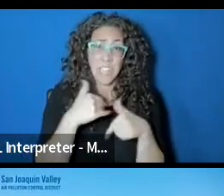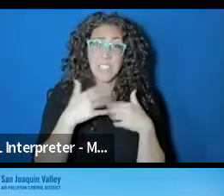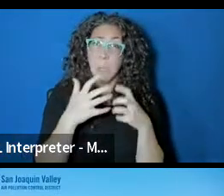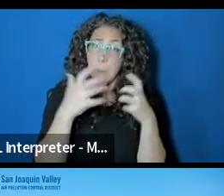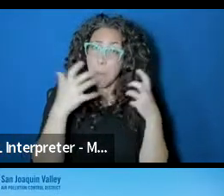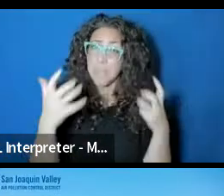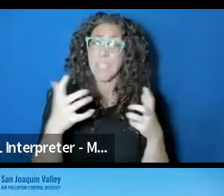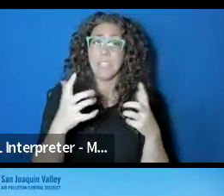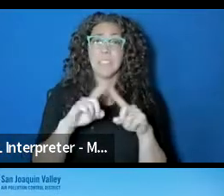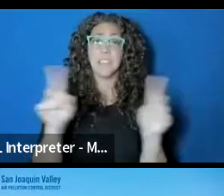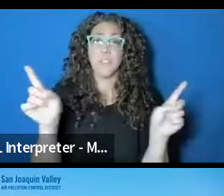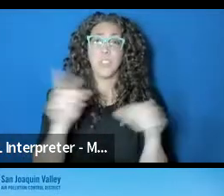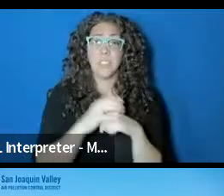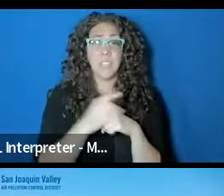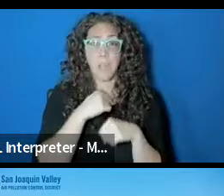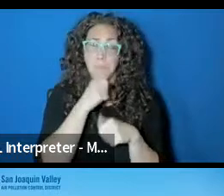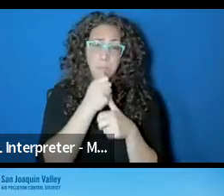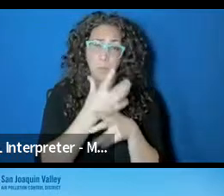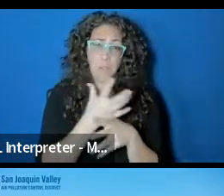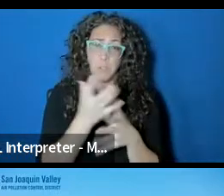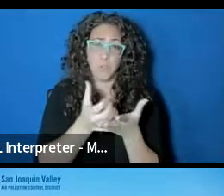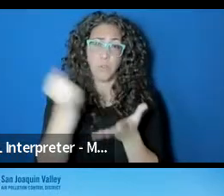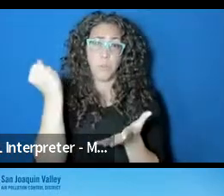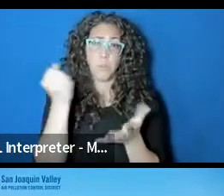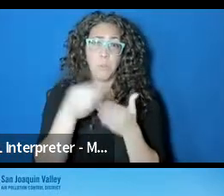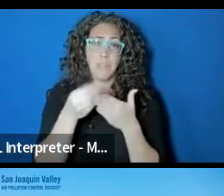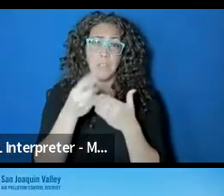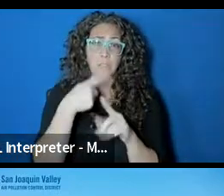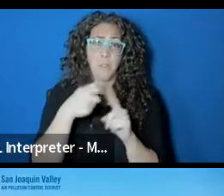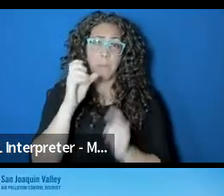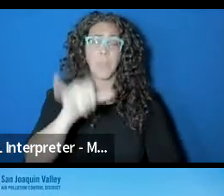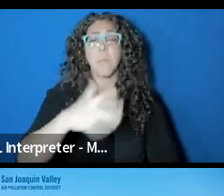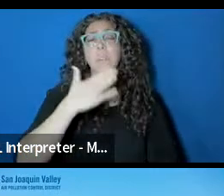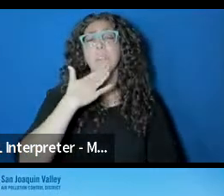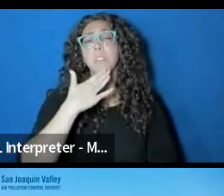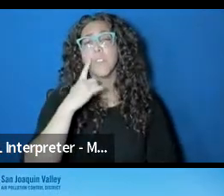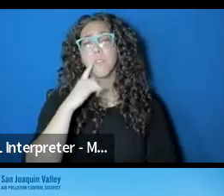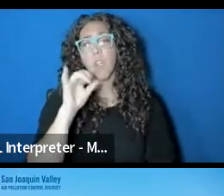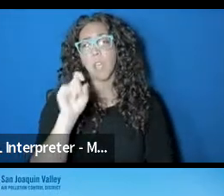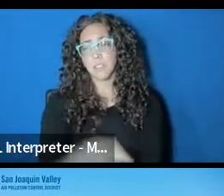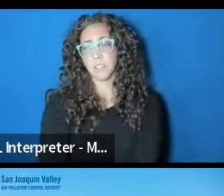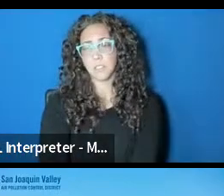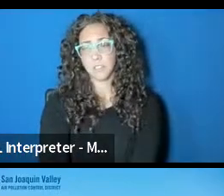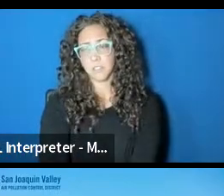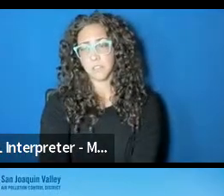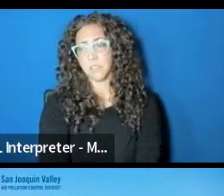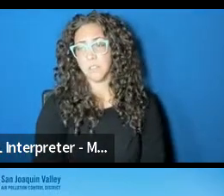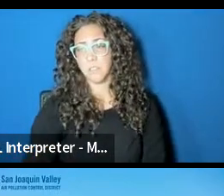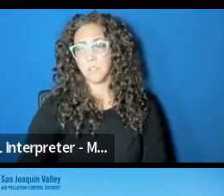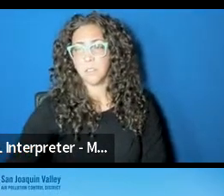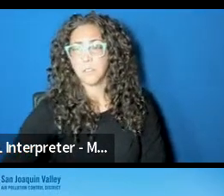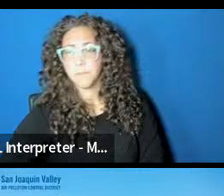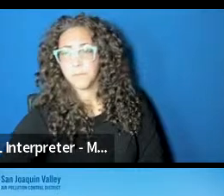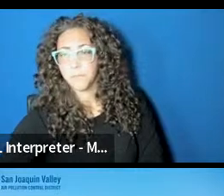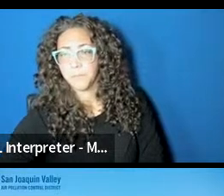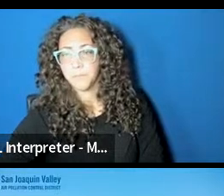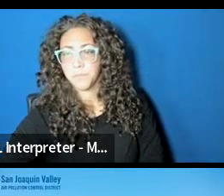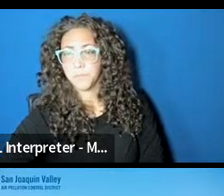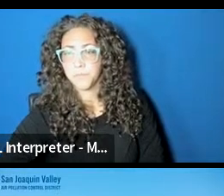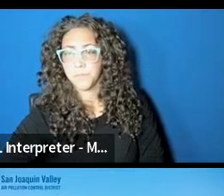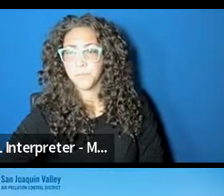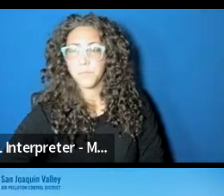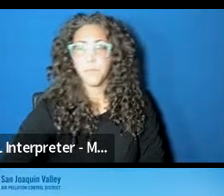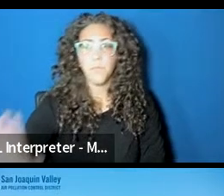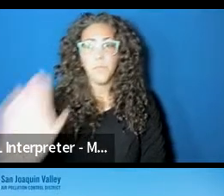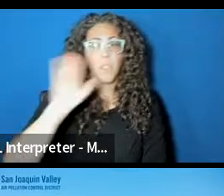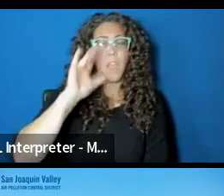prepared to take any money from that. Thank you, Jazz, for asking that question. This is Stephanie. If I can